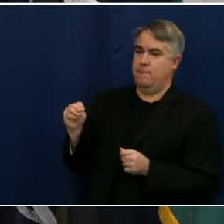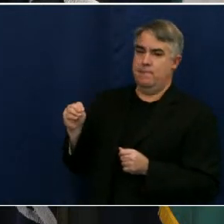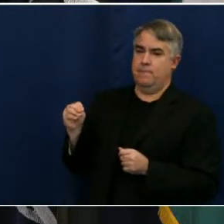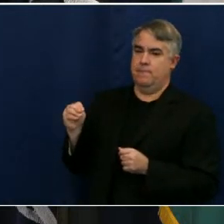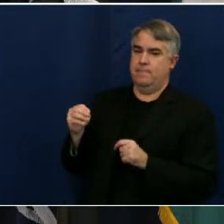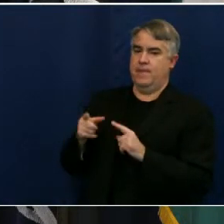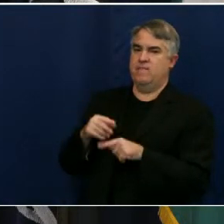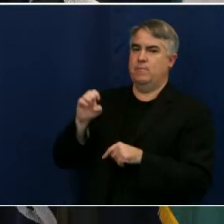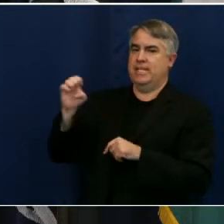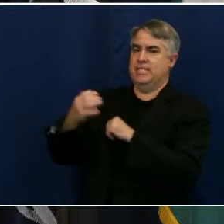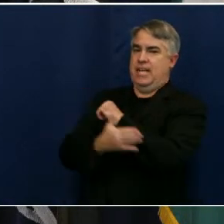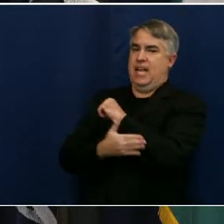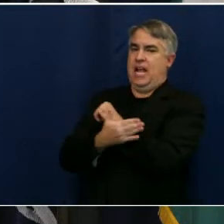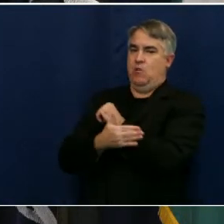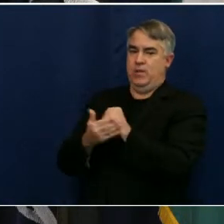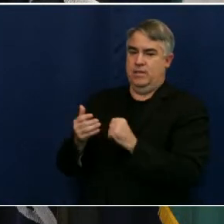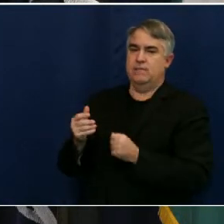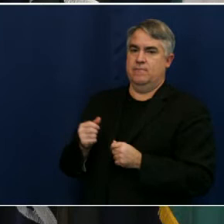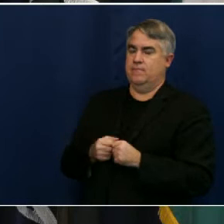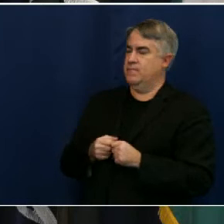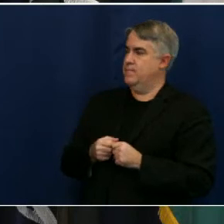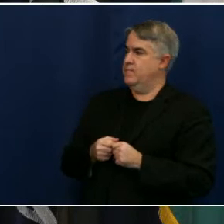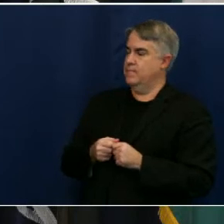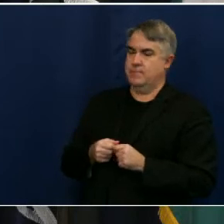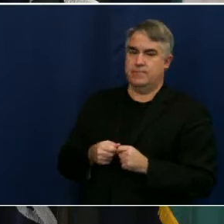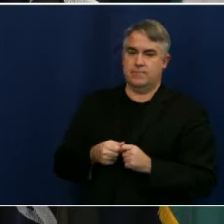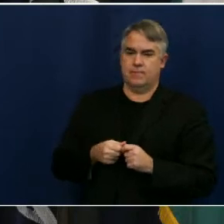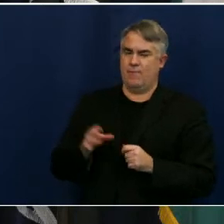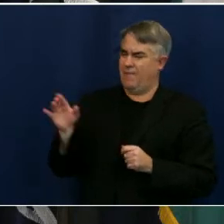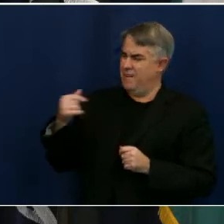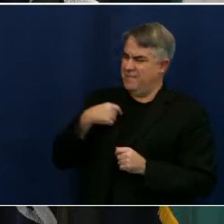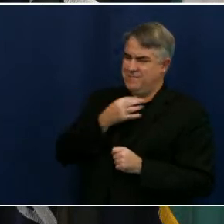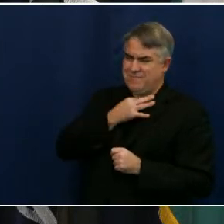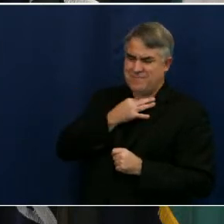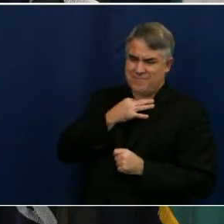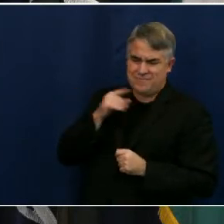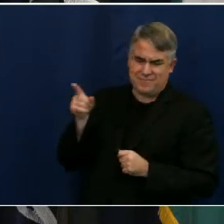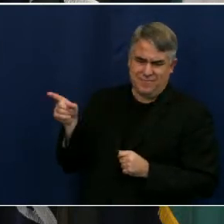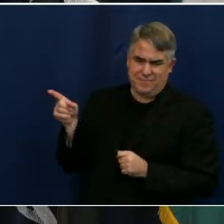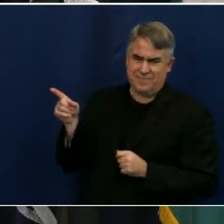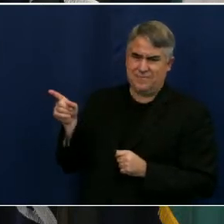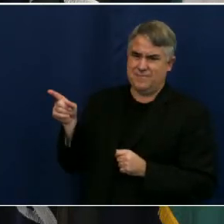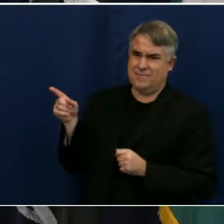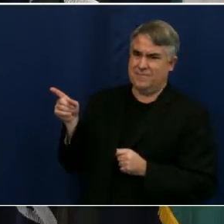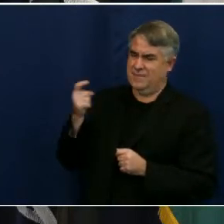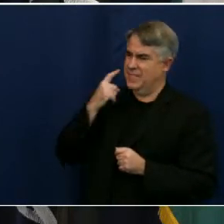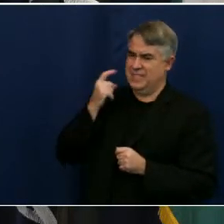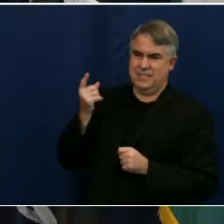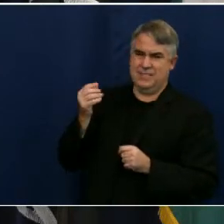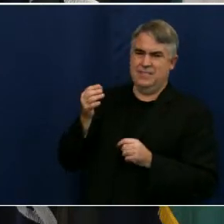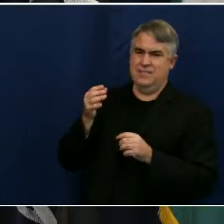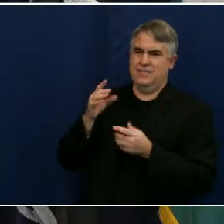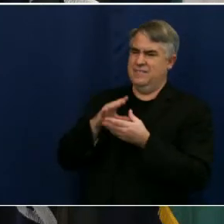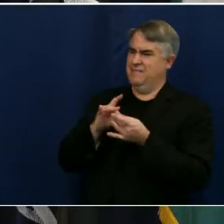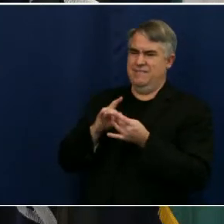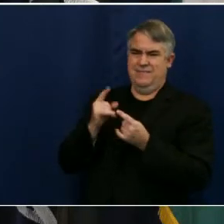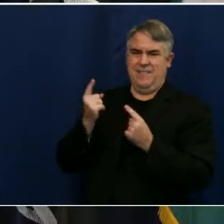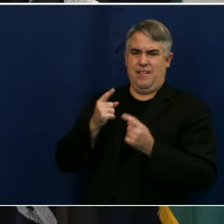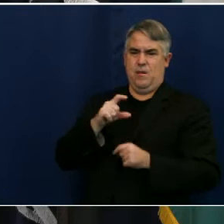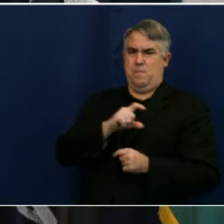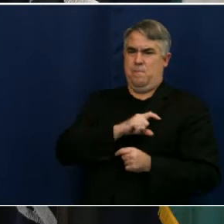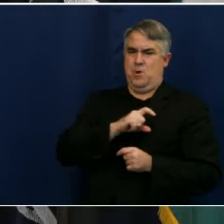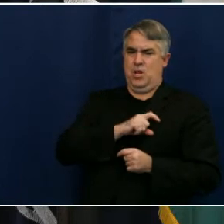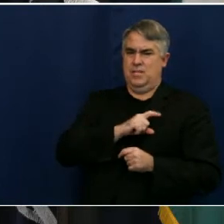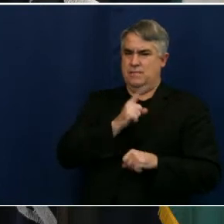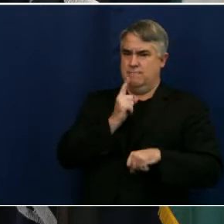I have a couple of questions. The first one is a follow-up on the enforcement question. It isn't just restaurants and